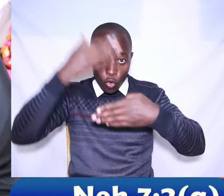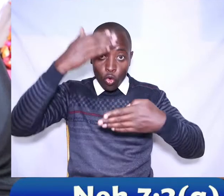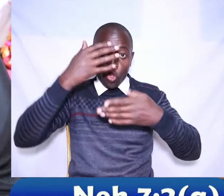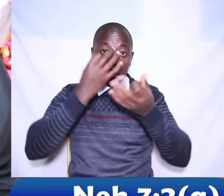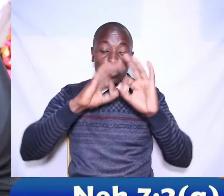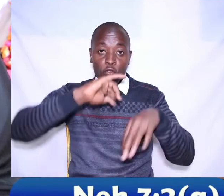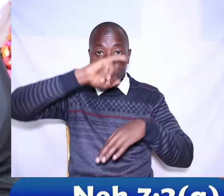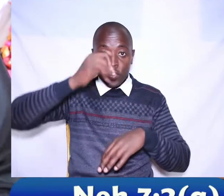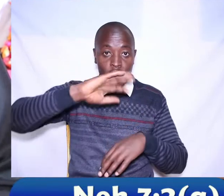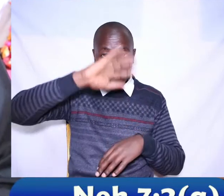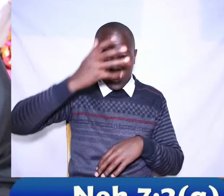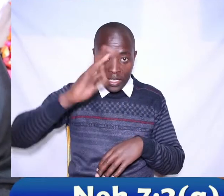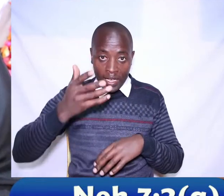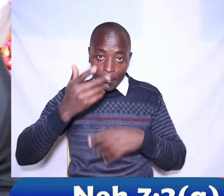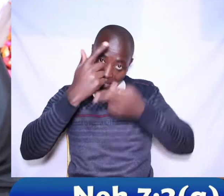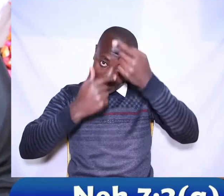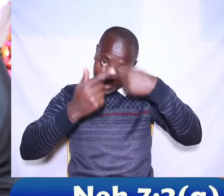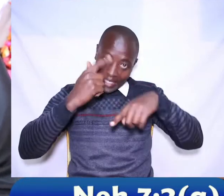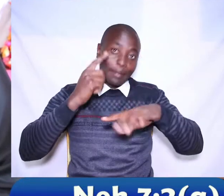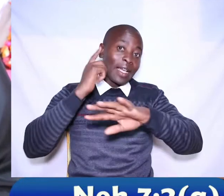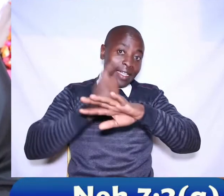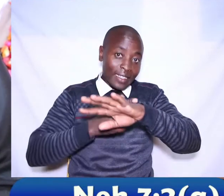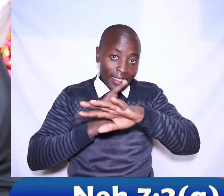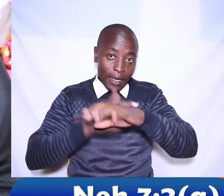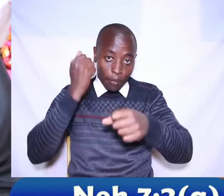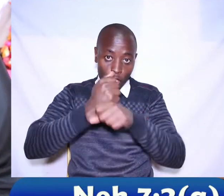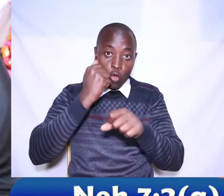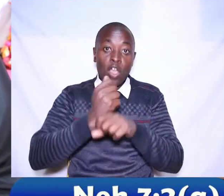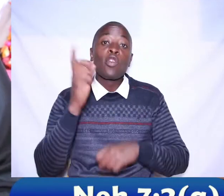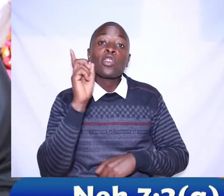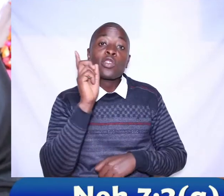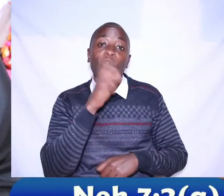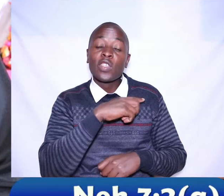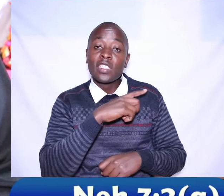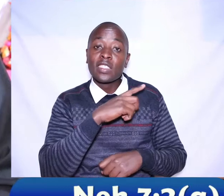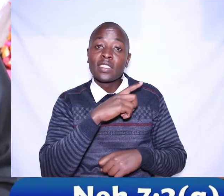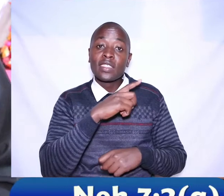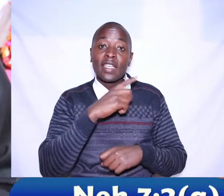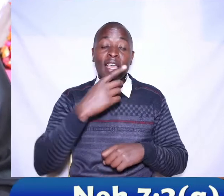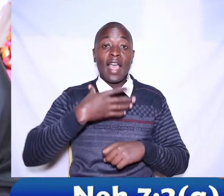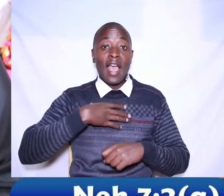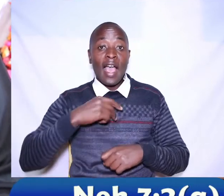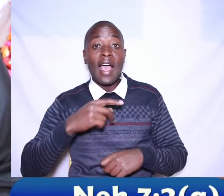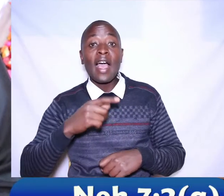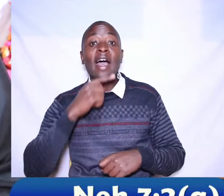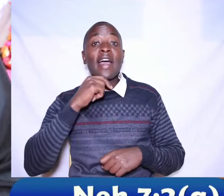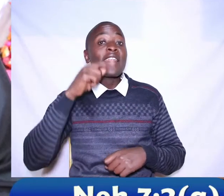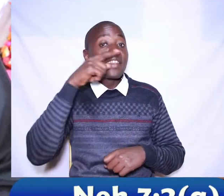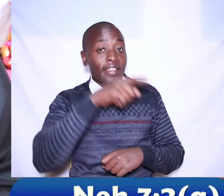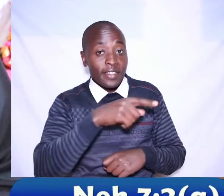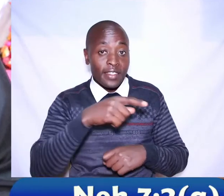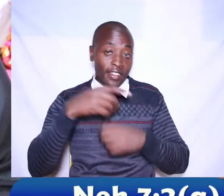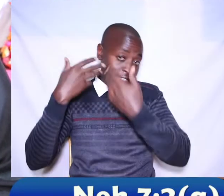Jerusalem. And it came to a time where the work was complete, and he needed to let